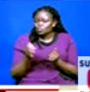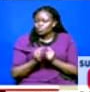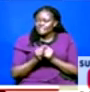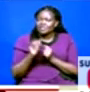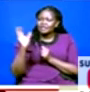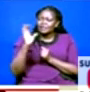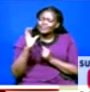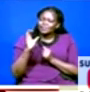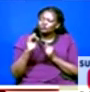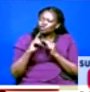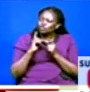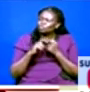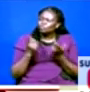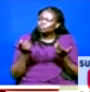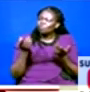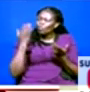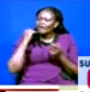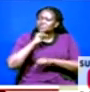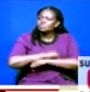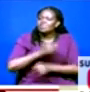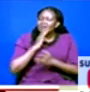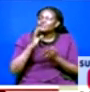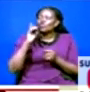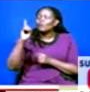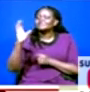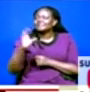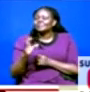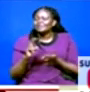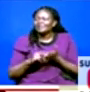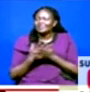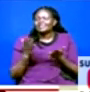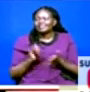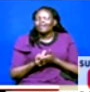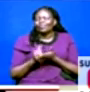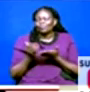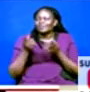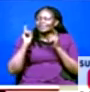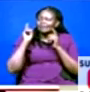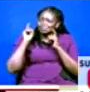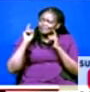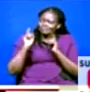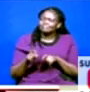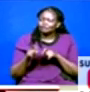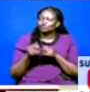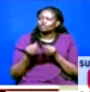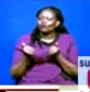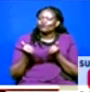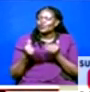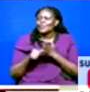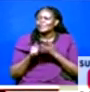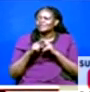talk to, because possibly a school has only one? So these are things we need to look at. Where did the rain start beating